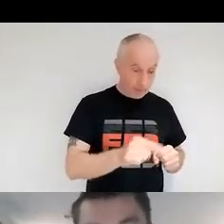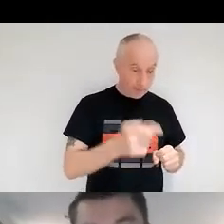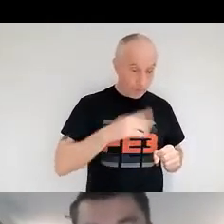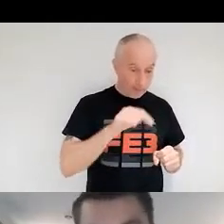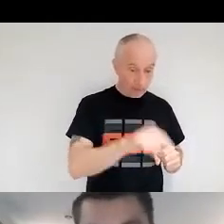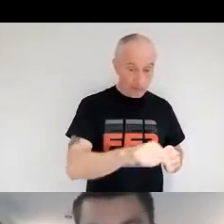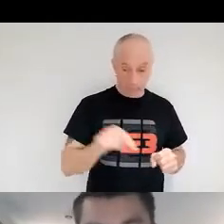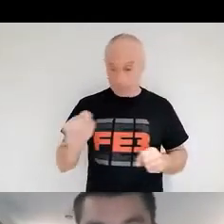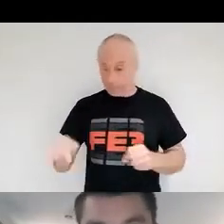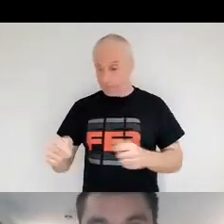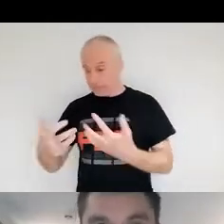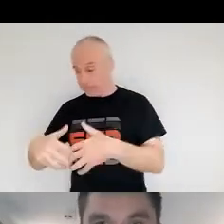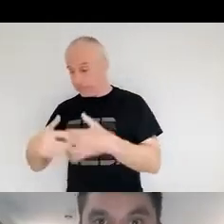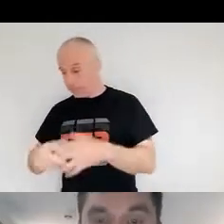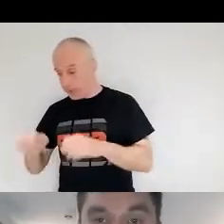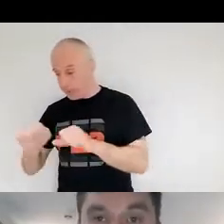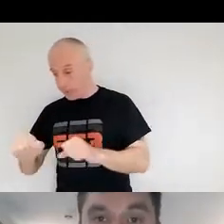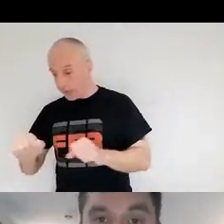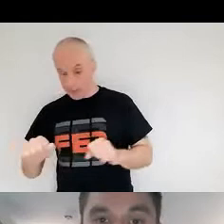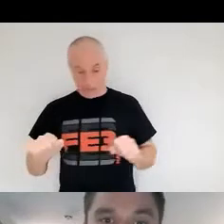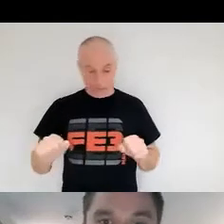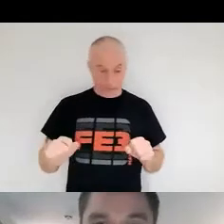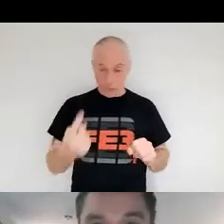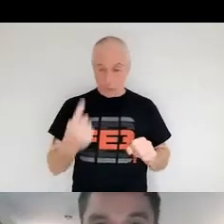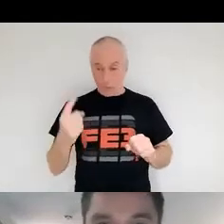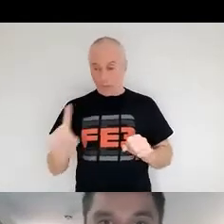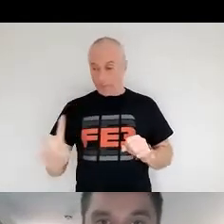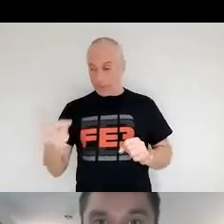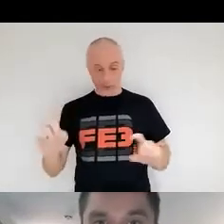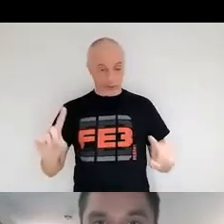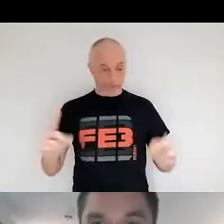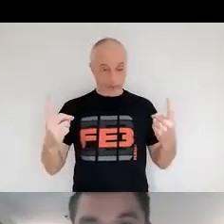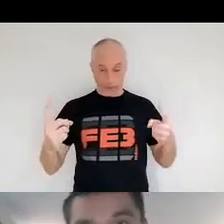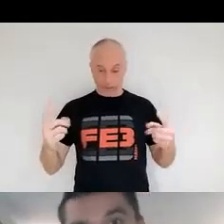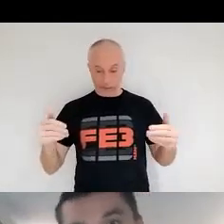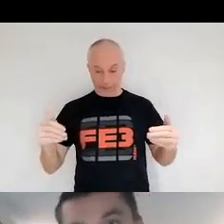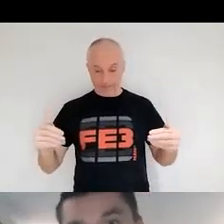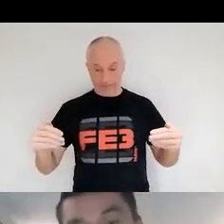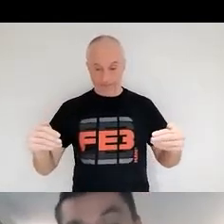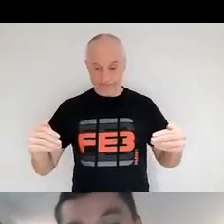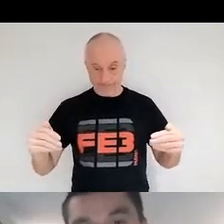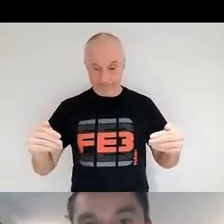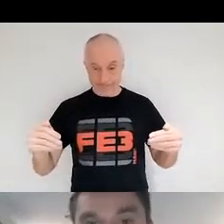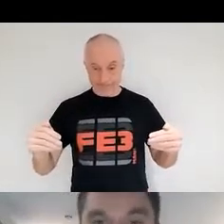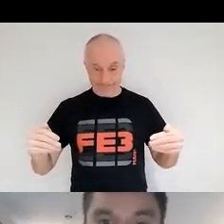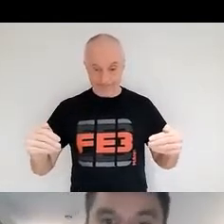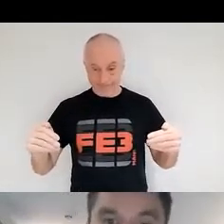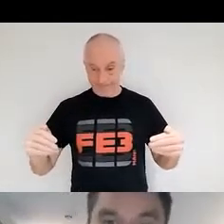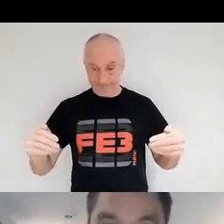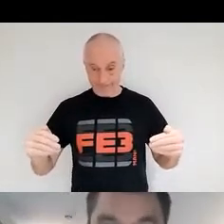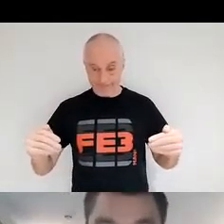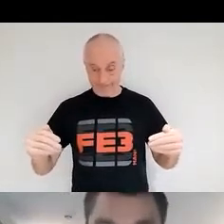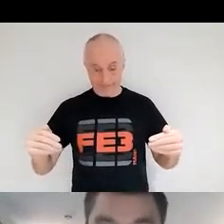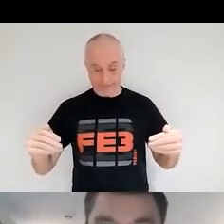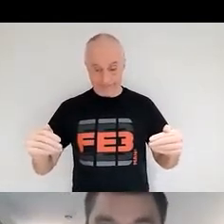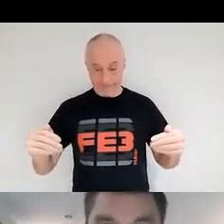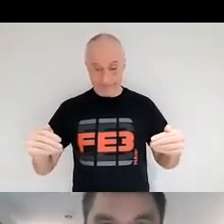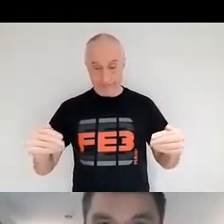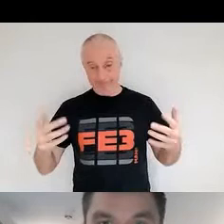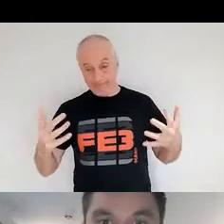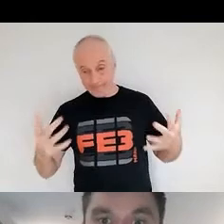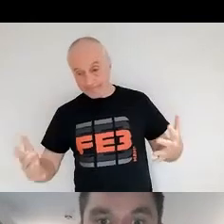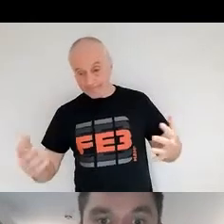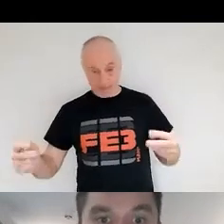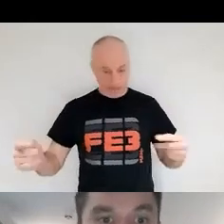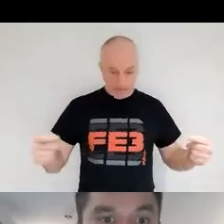of them stare at each other waiting for the first one to move, to be able to form the business case for them to move. And because everyone stares at each other, no one